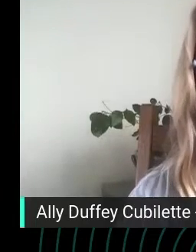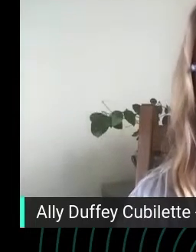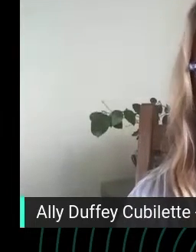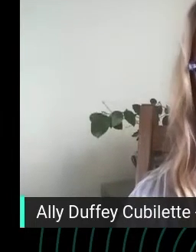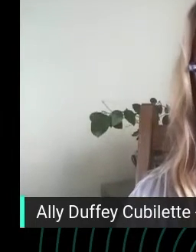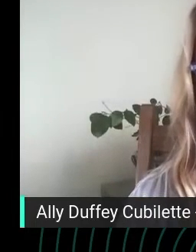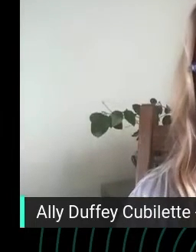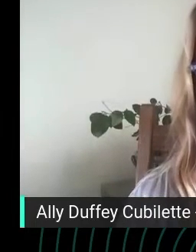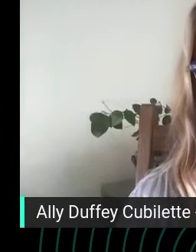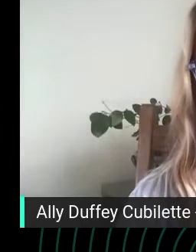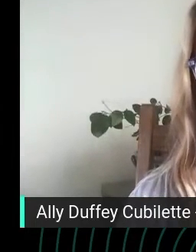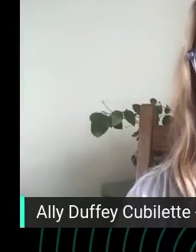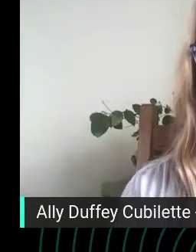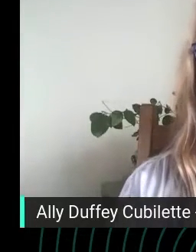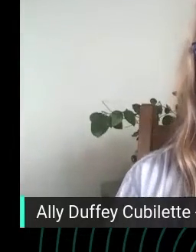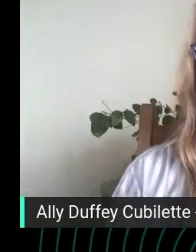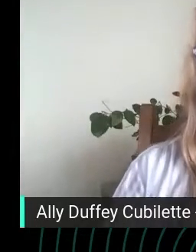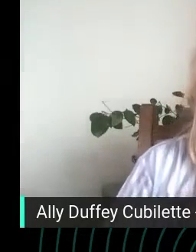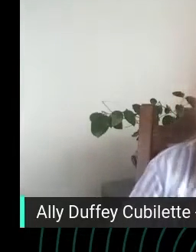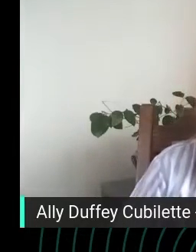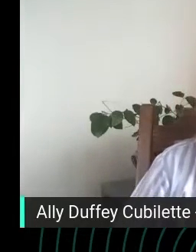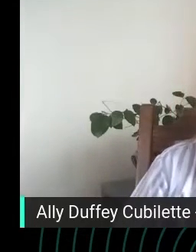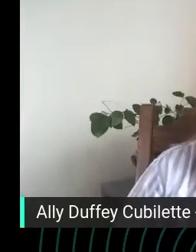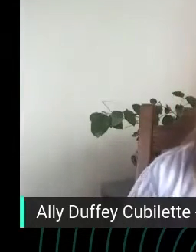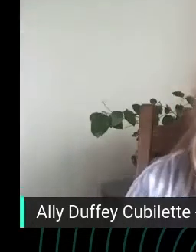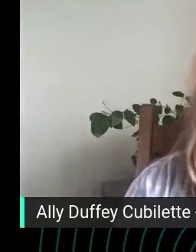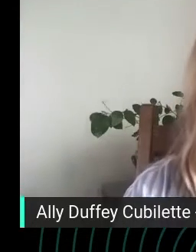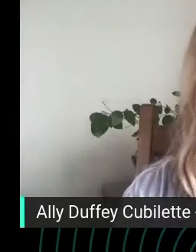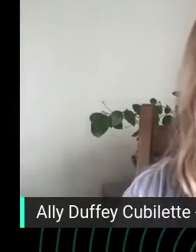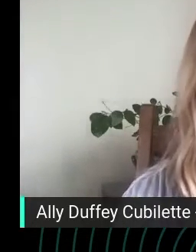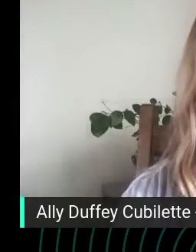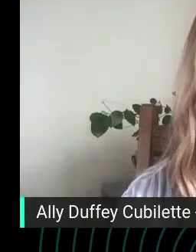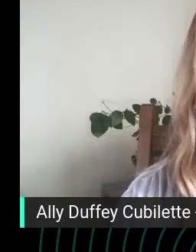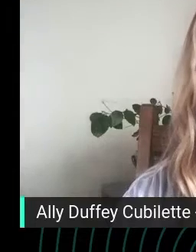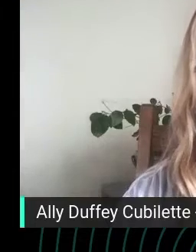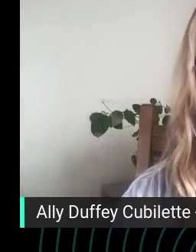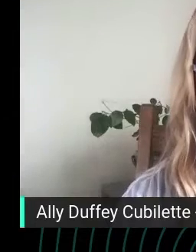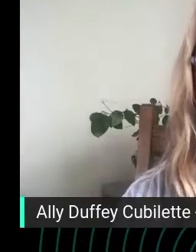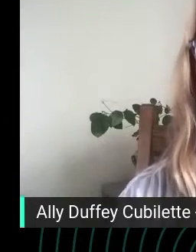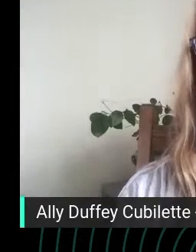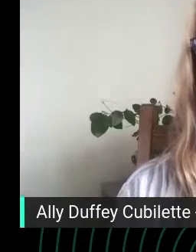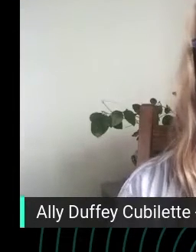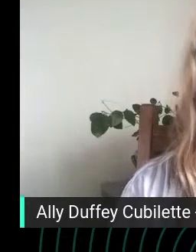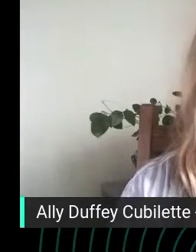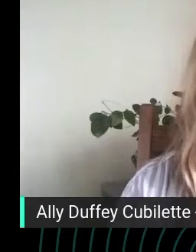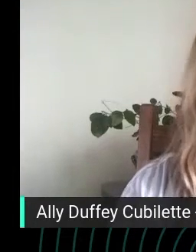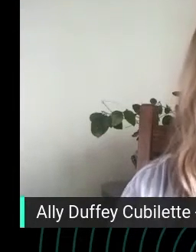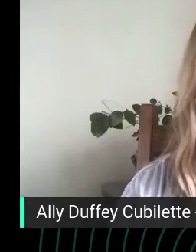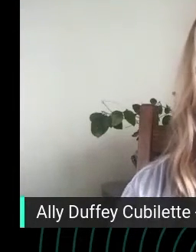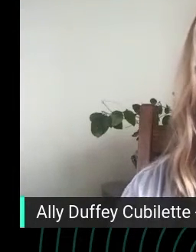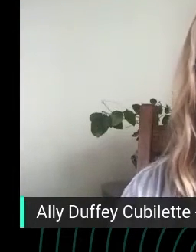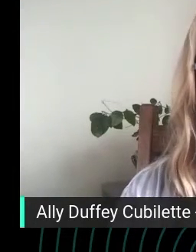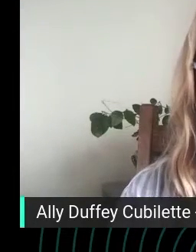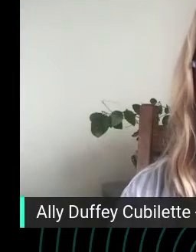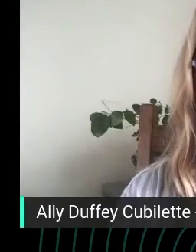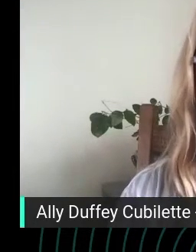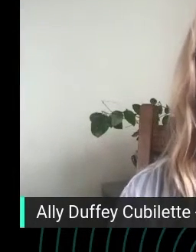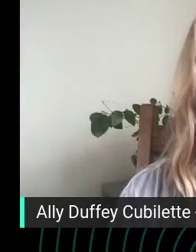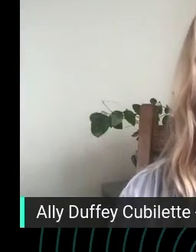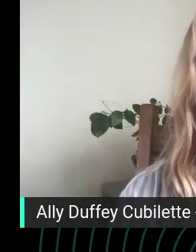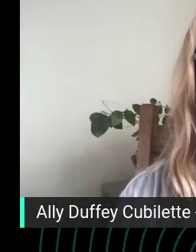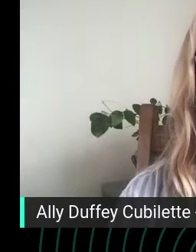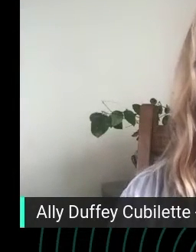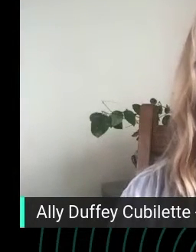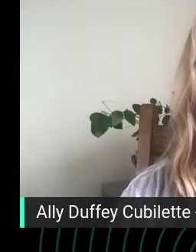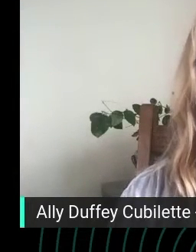you're all excited to dig into website analytics and Google Analytics 4. But before we get into that, I wanted to